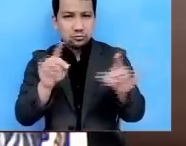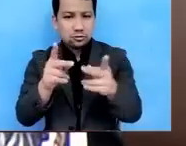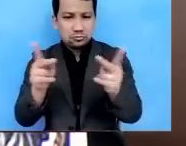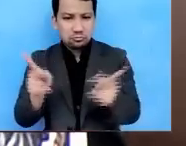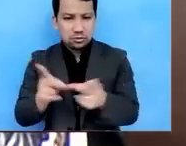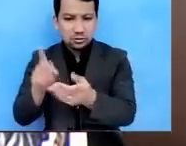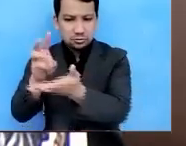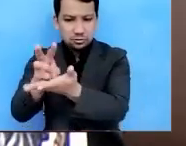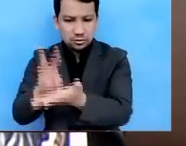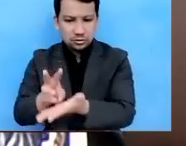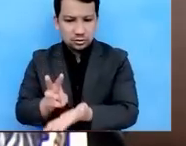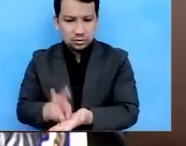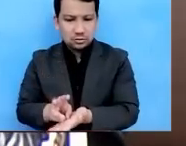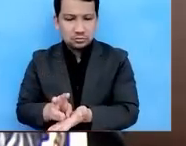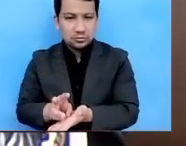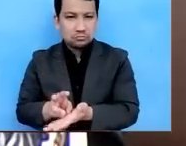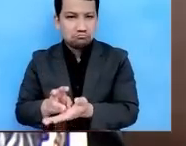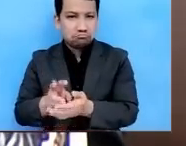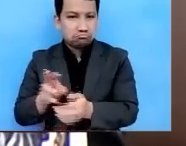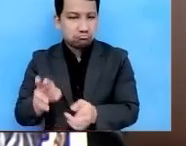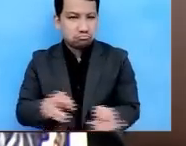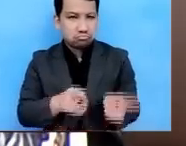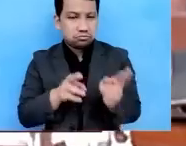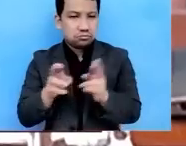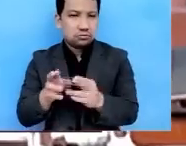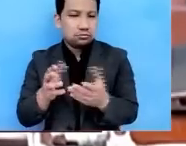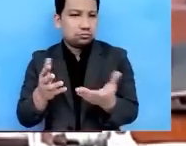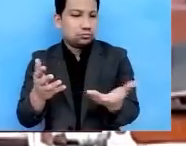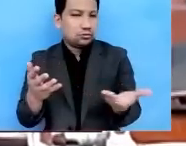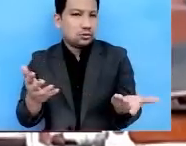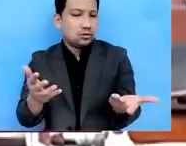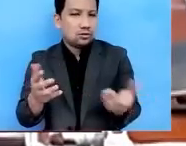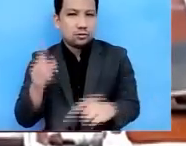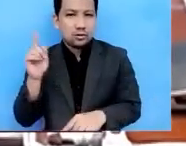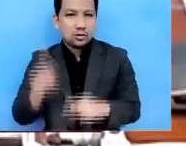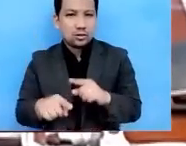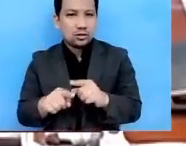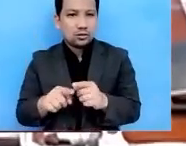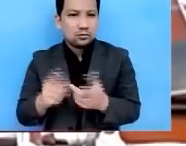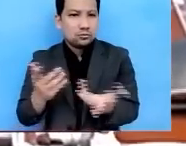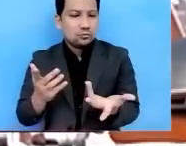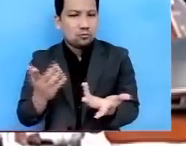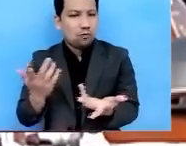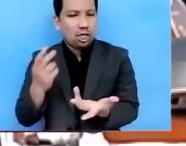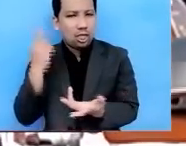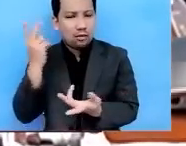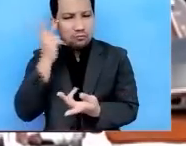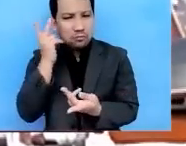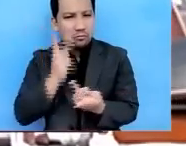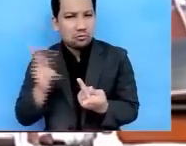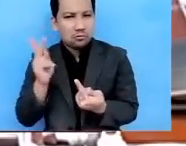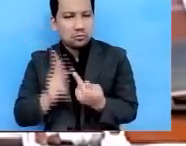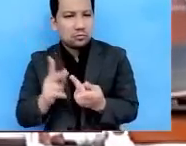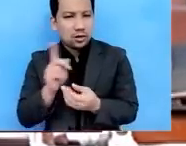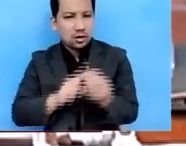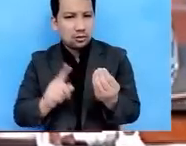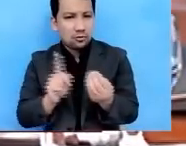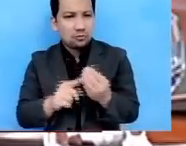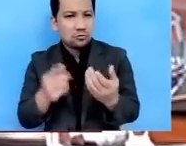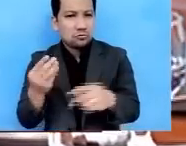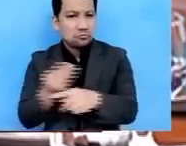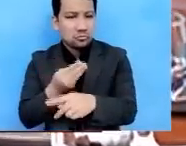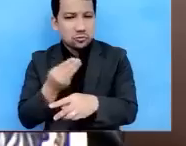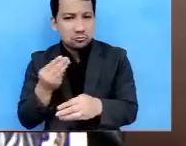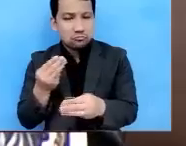be random and no longer purposeful with regard to the modernization of